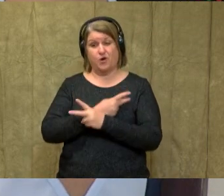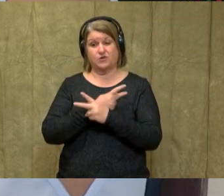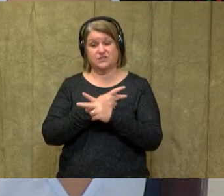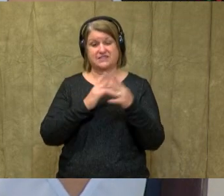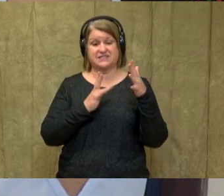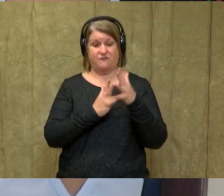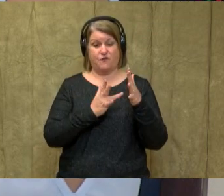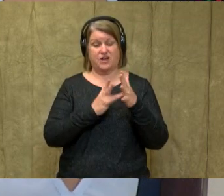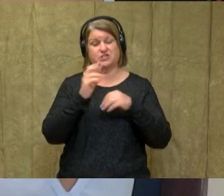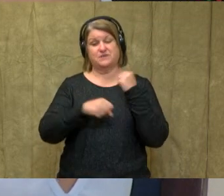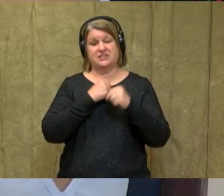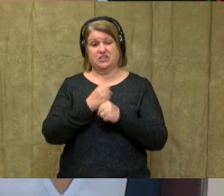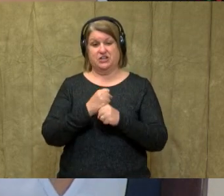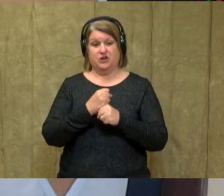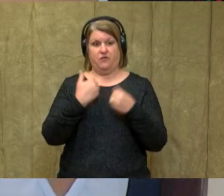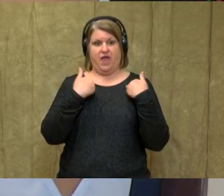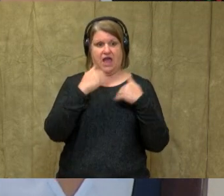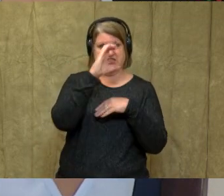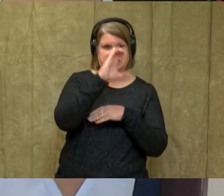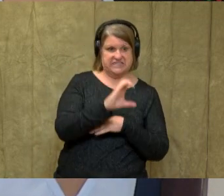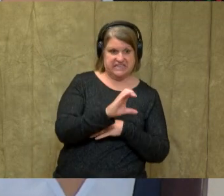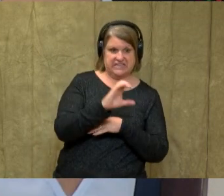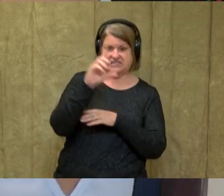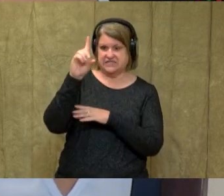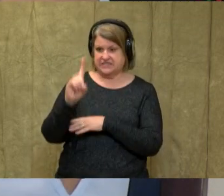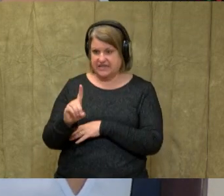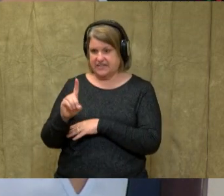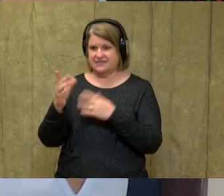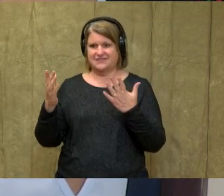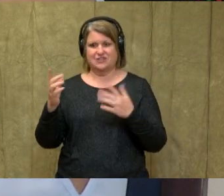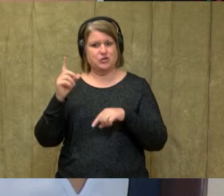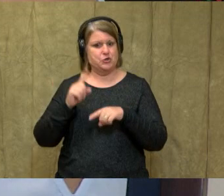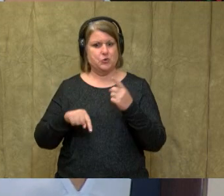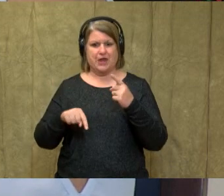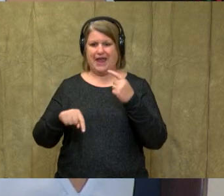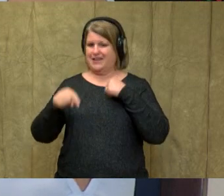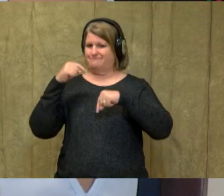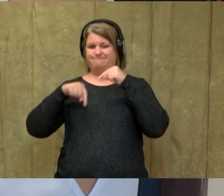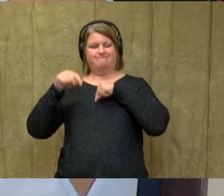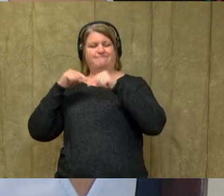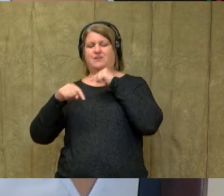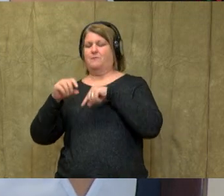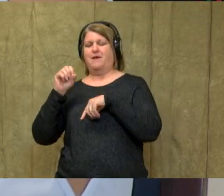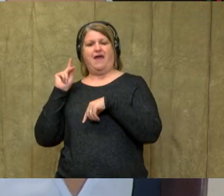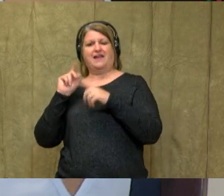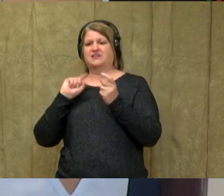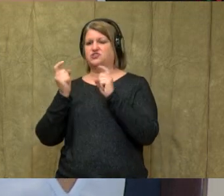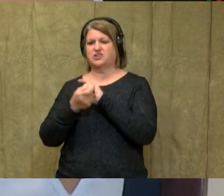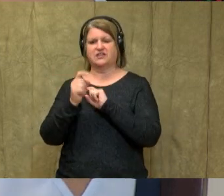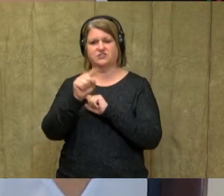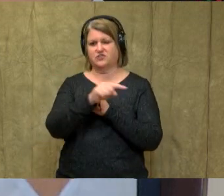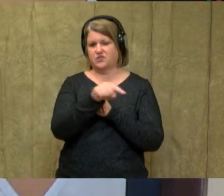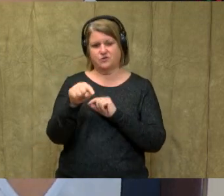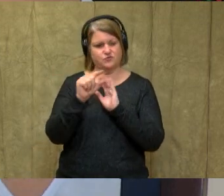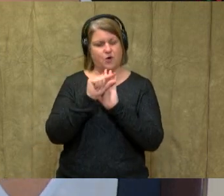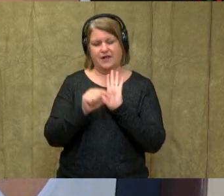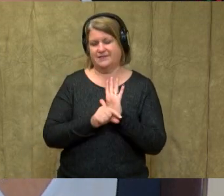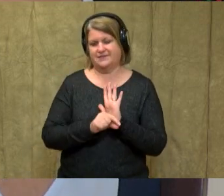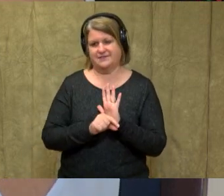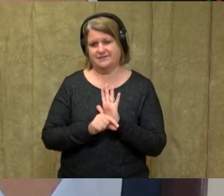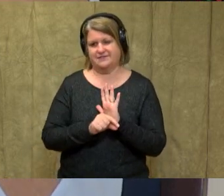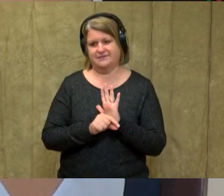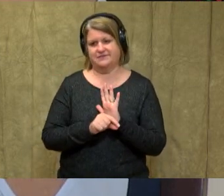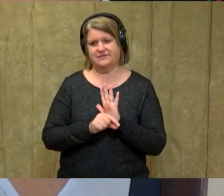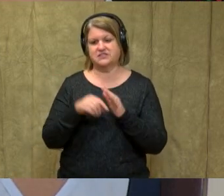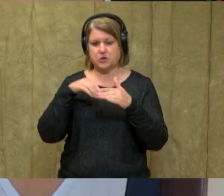when they came in and made C's and D's. You can't go back and change those. So coming in your freshman year and understanding